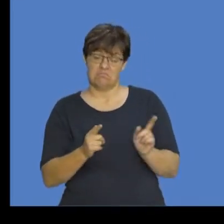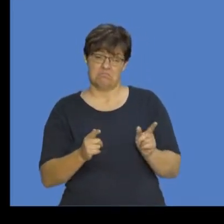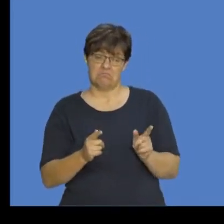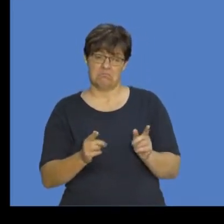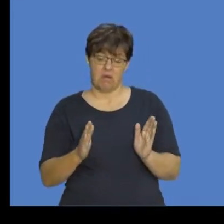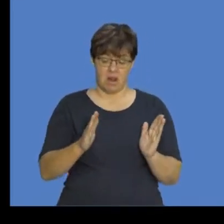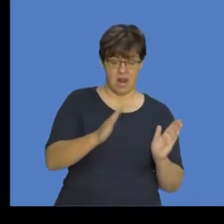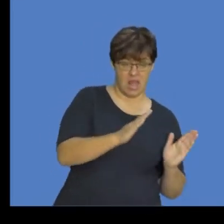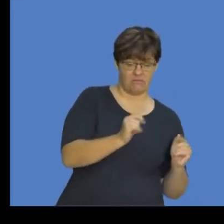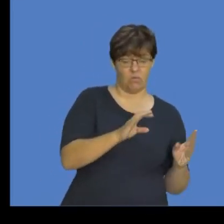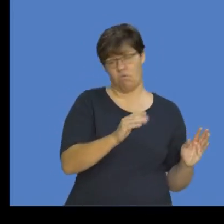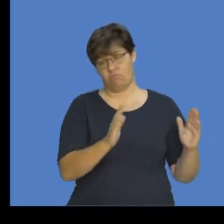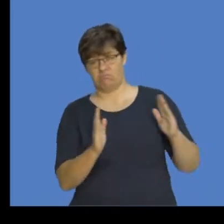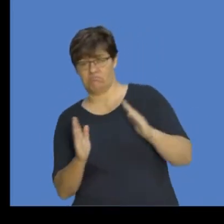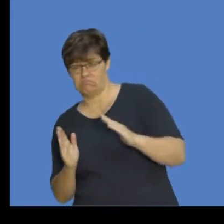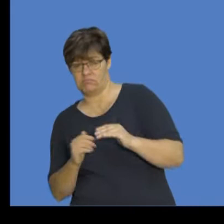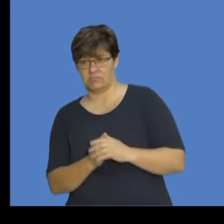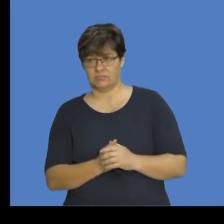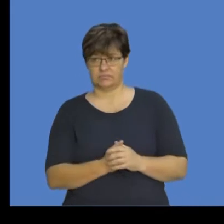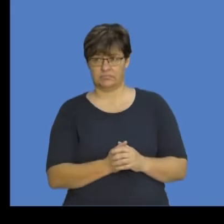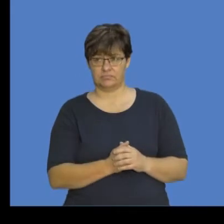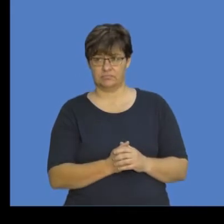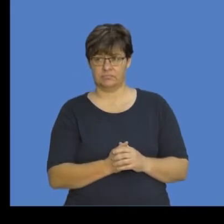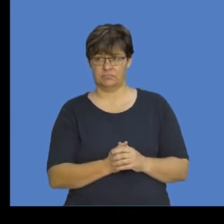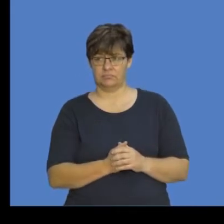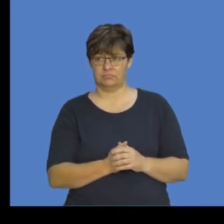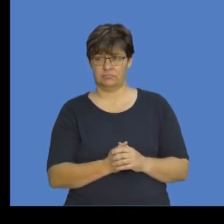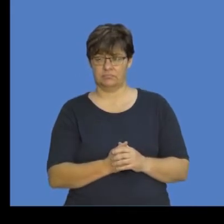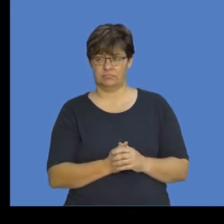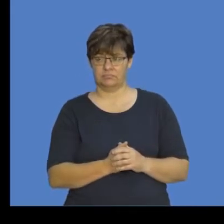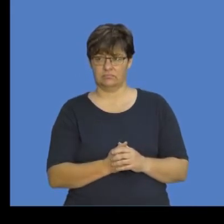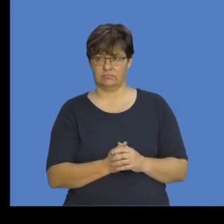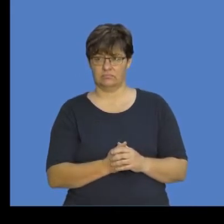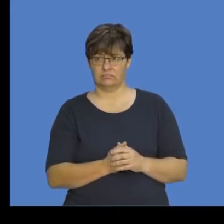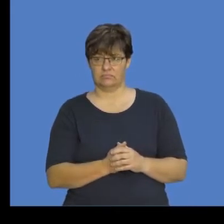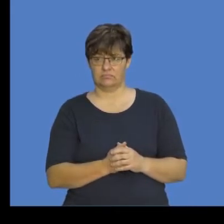skewed to the left or right. Let's look at that. So if this blocks,